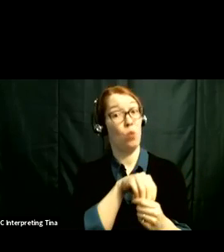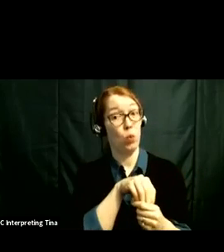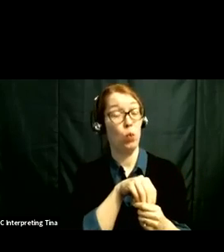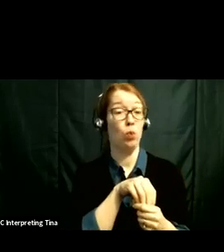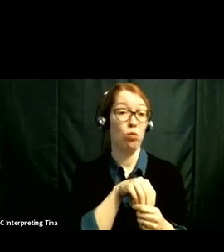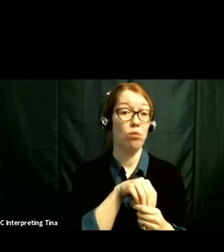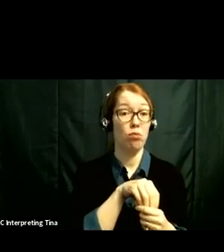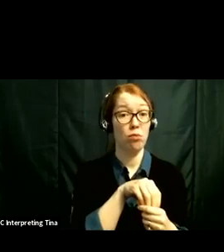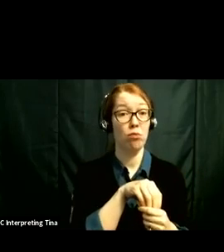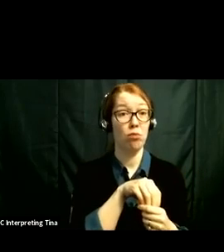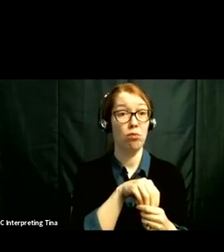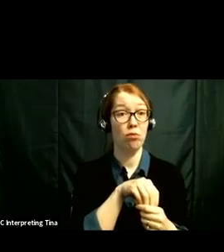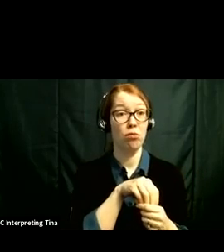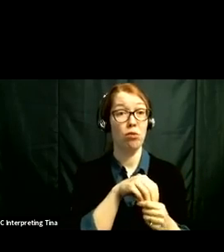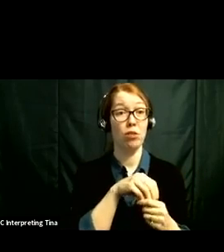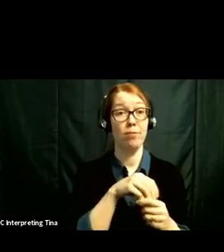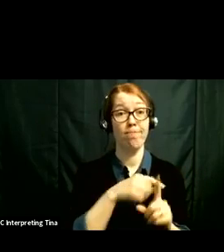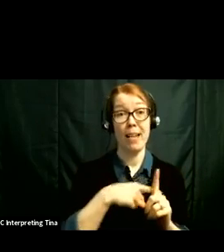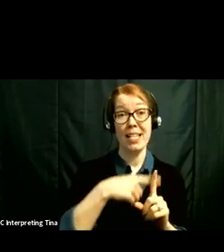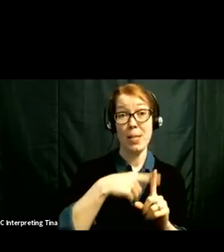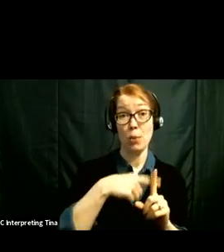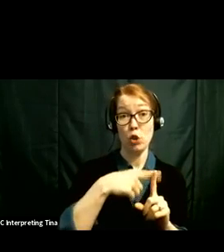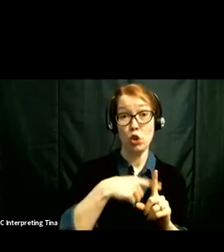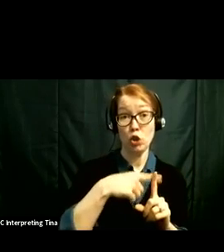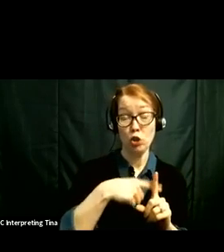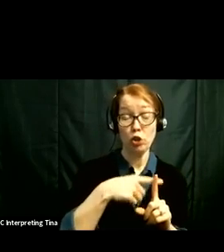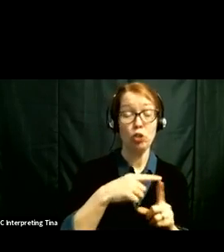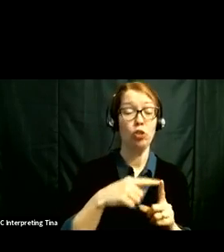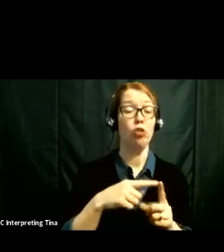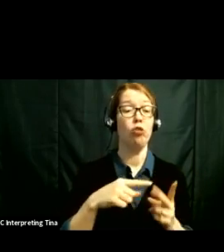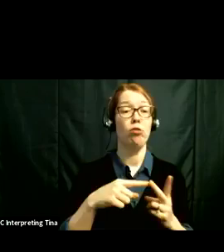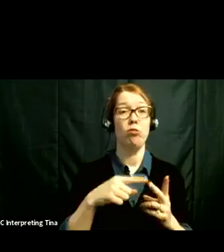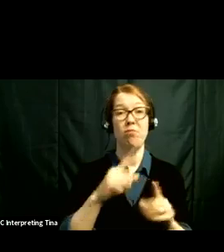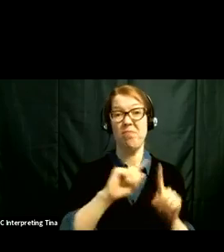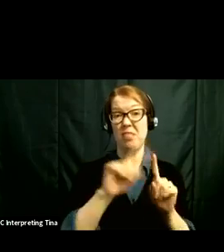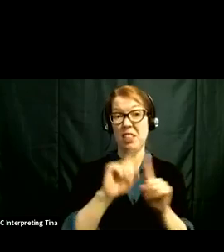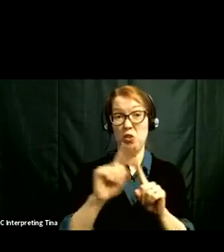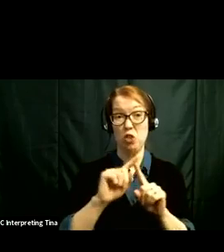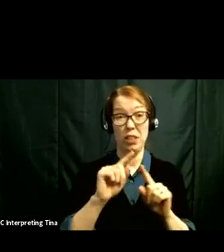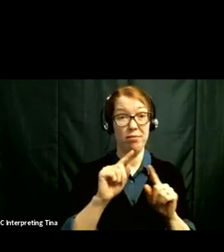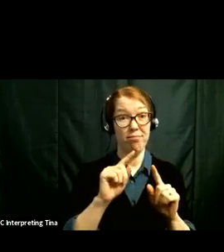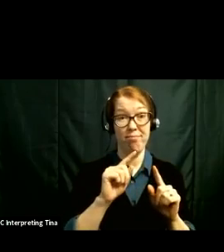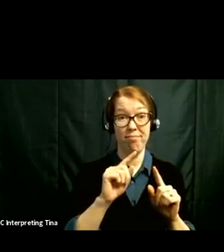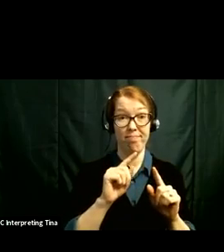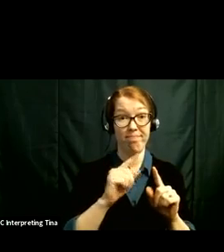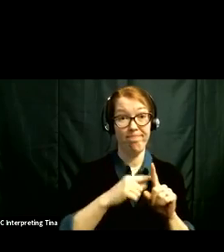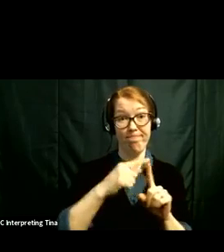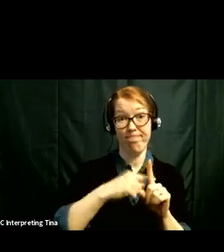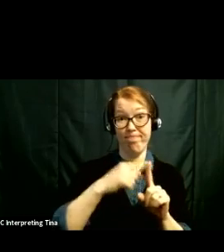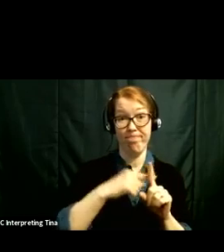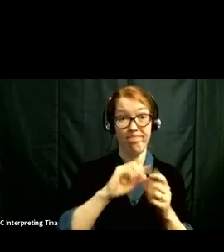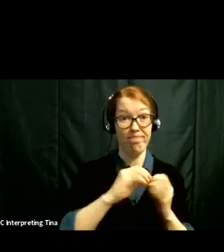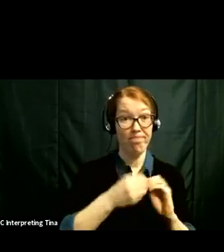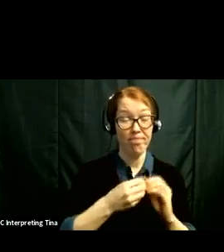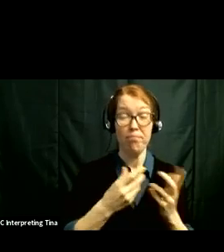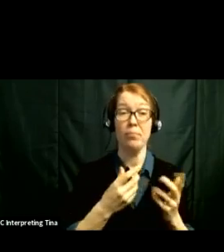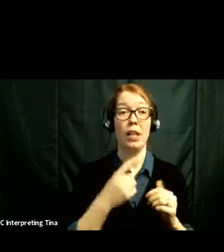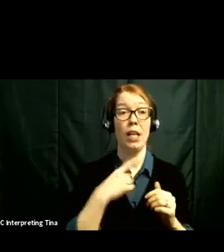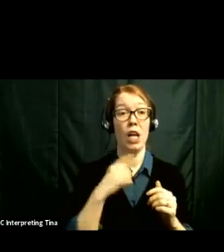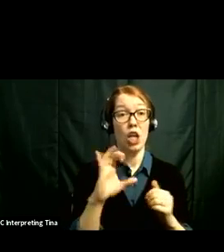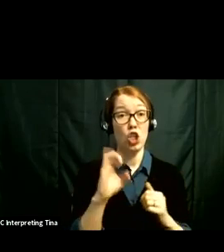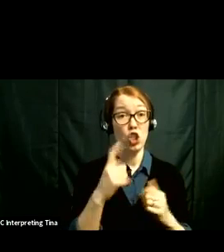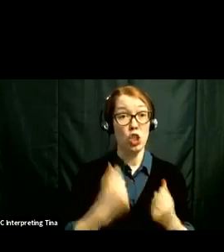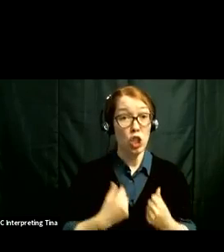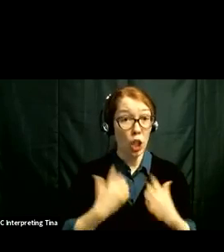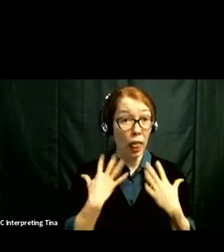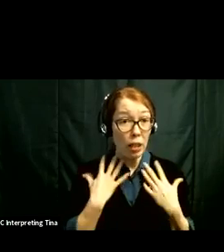be a rise in temperature to varying degrees, and chills, cough,